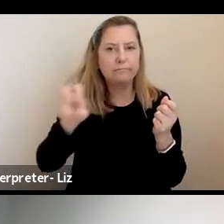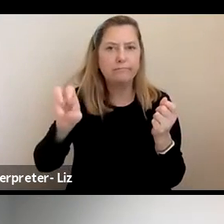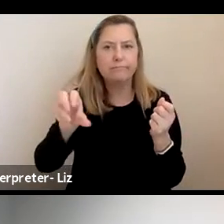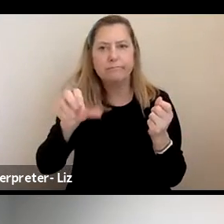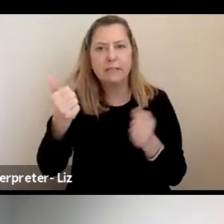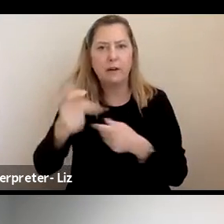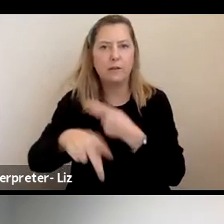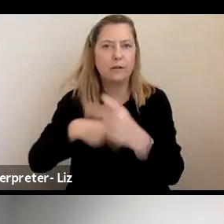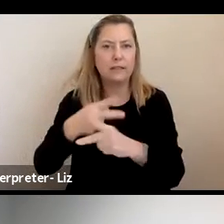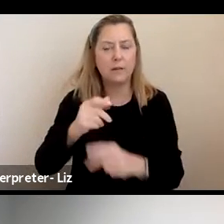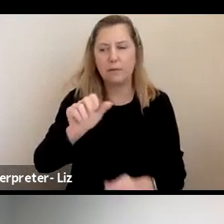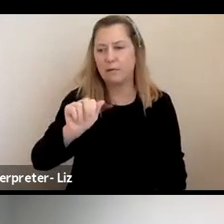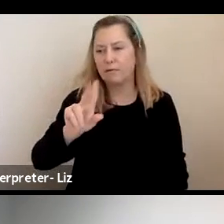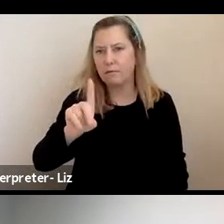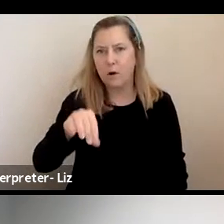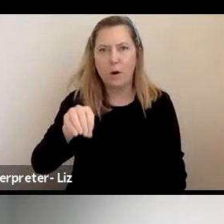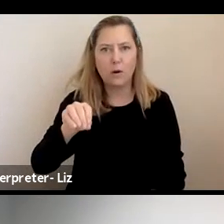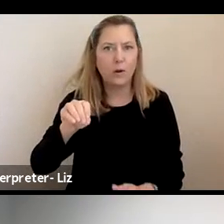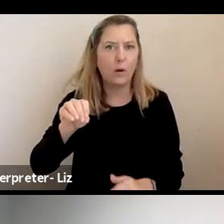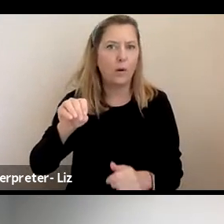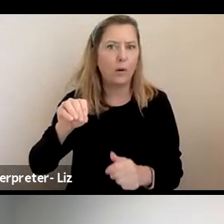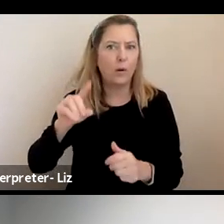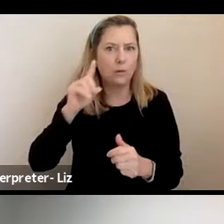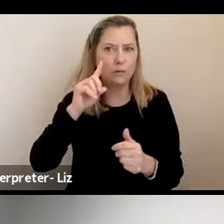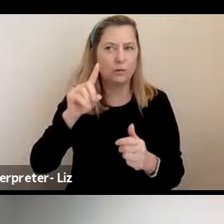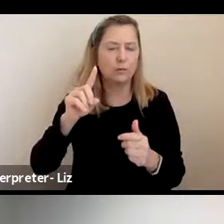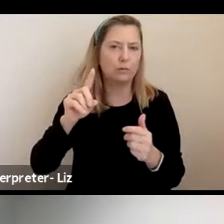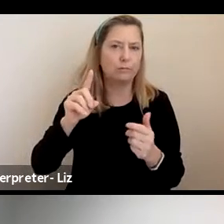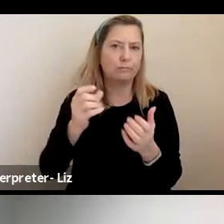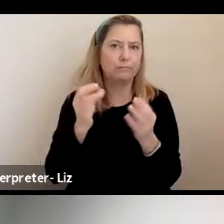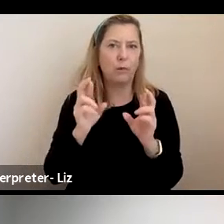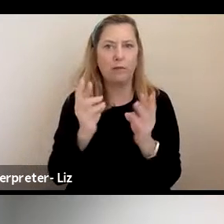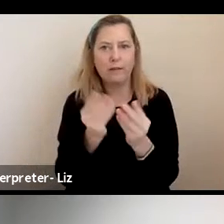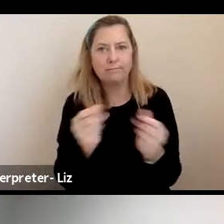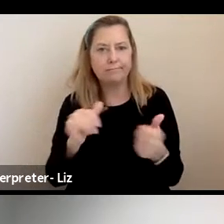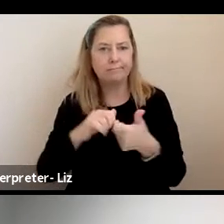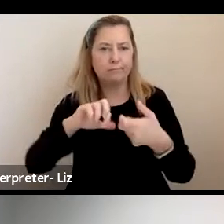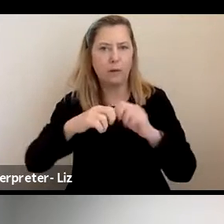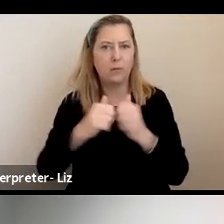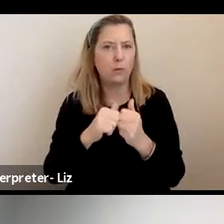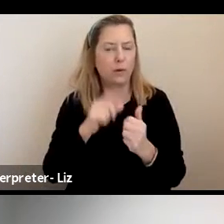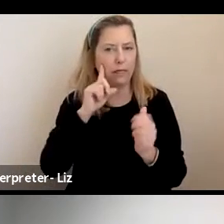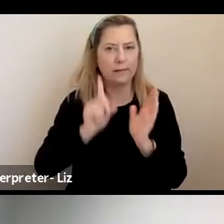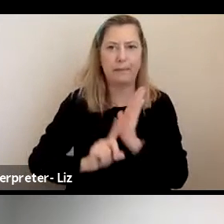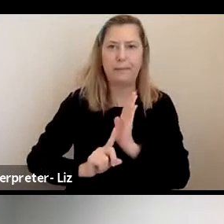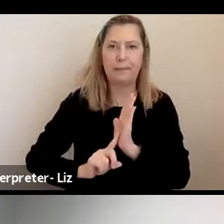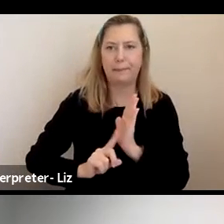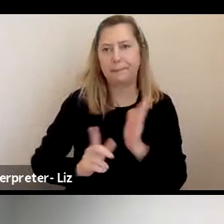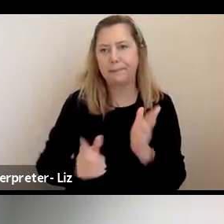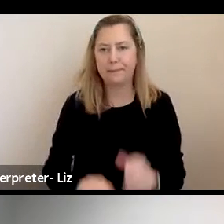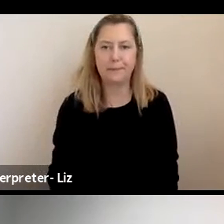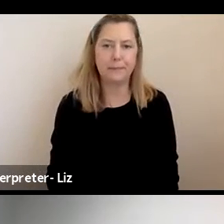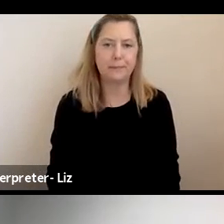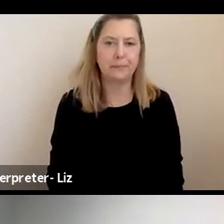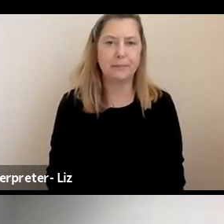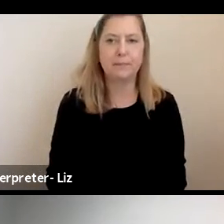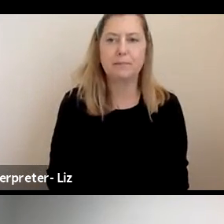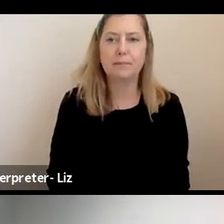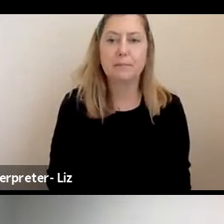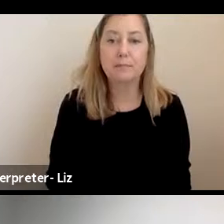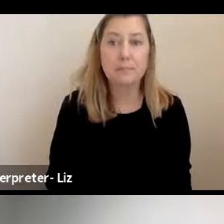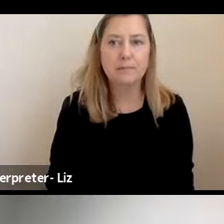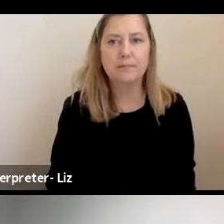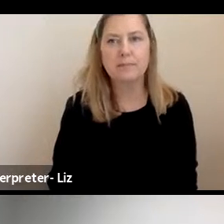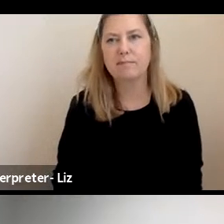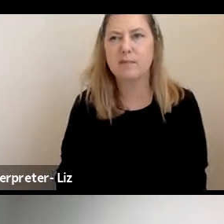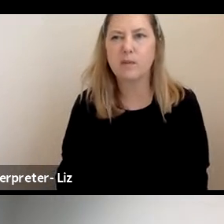if that makes it any better. I need to run upstairs and get my headset. And we need to see if we can get you a headset. So we're